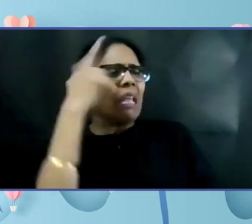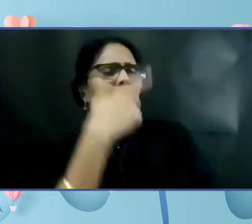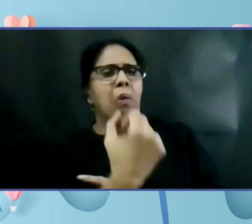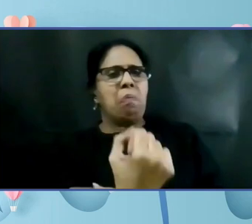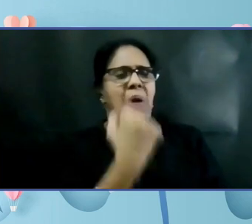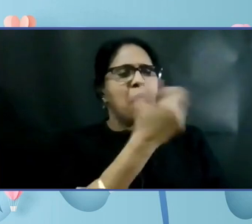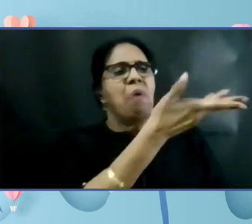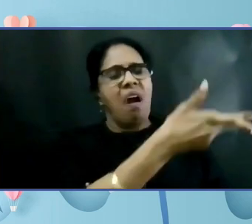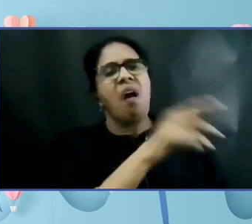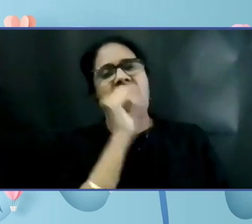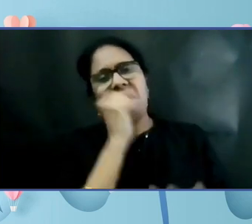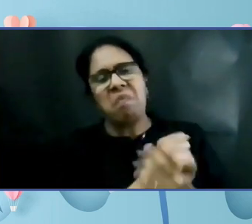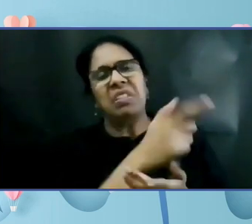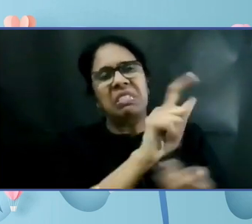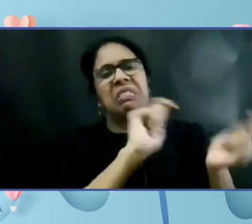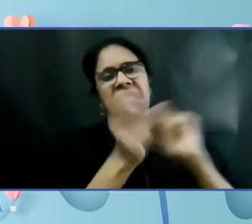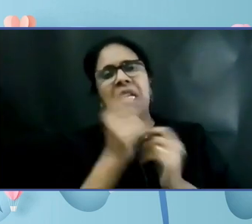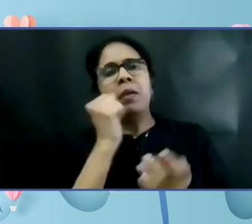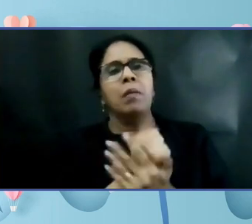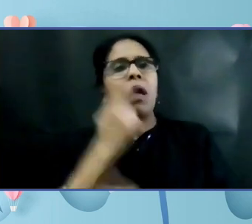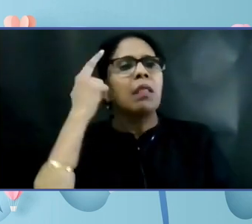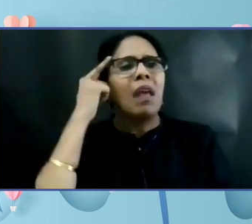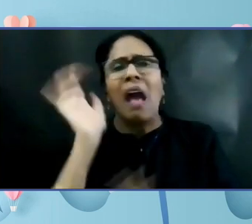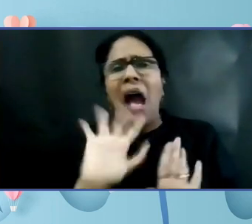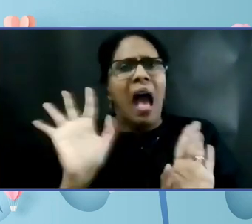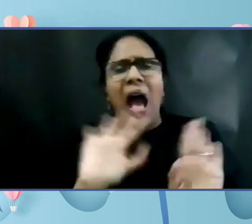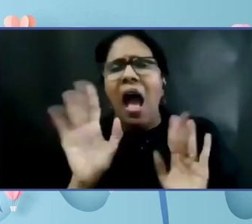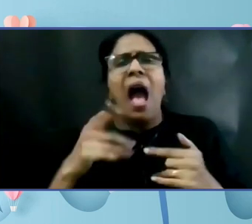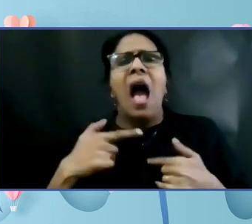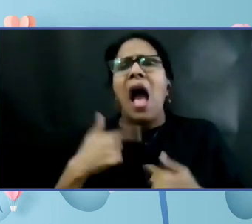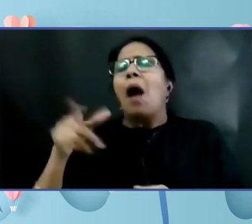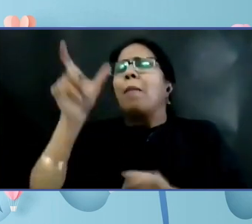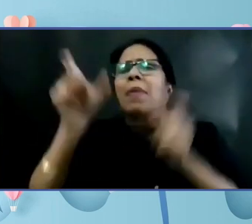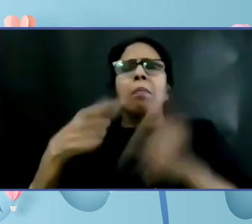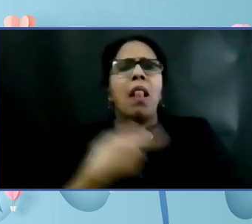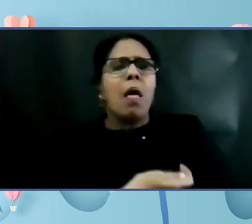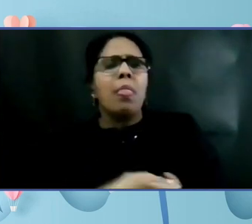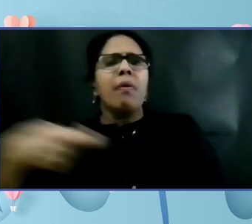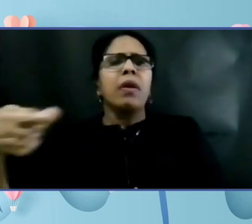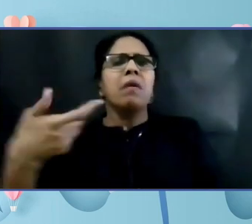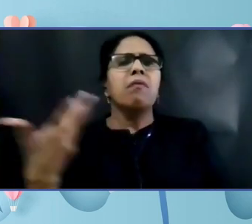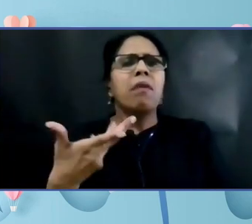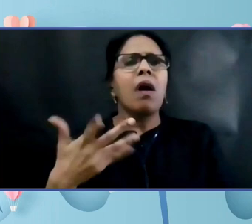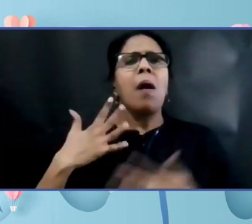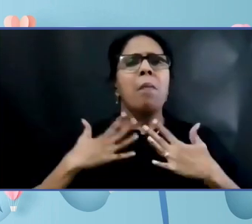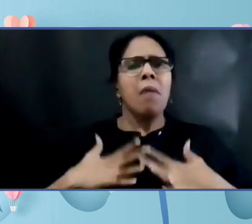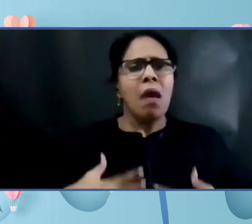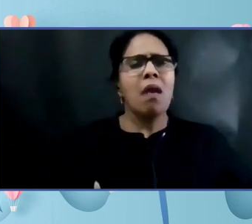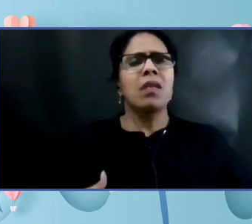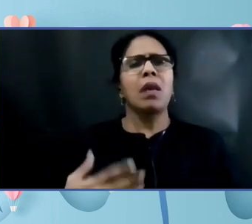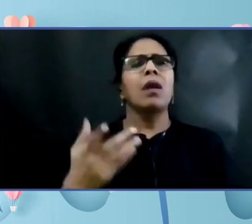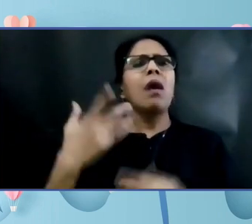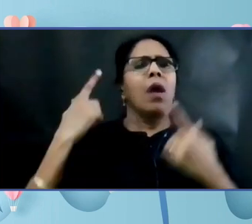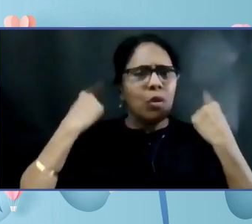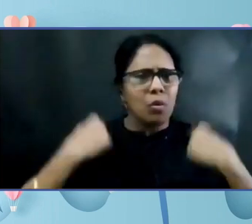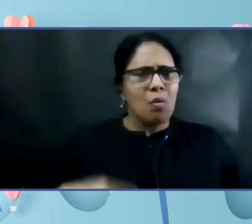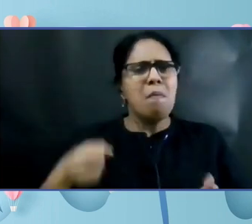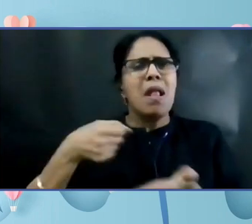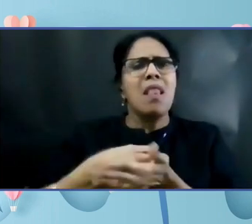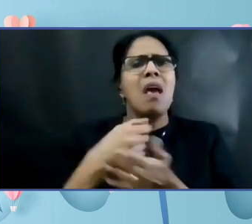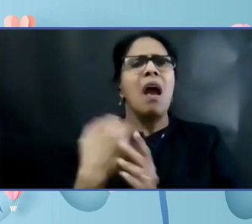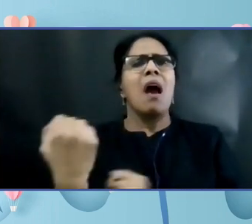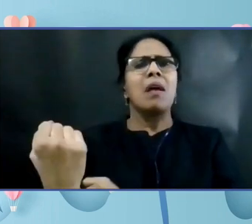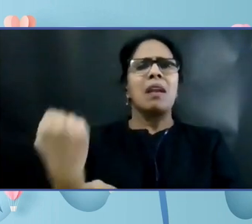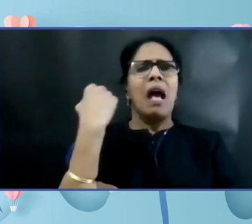entitled. We've simply been robbed of some basic human rights. And